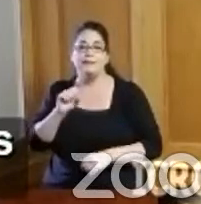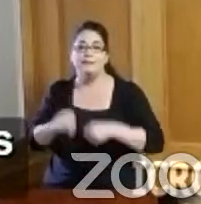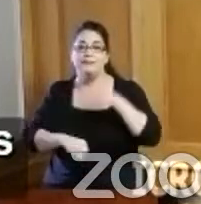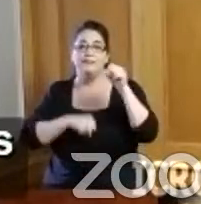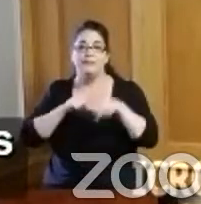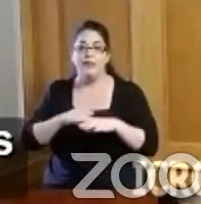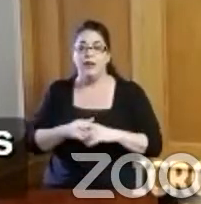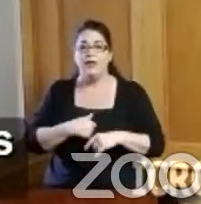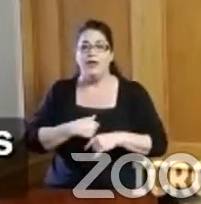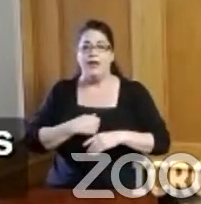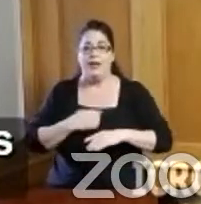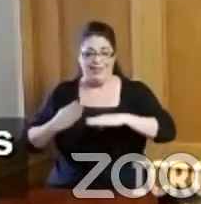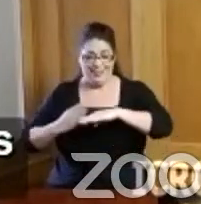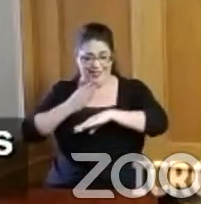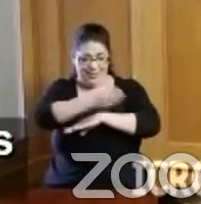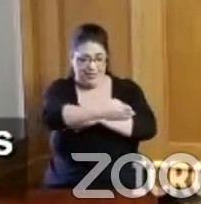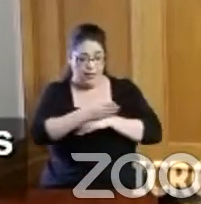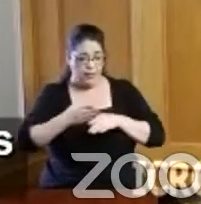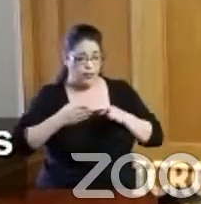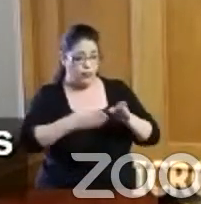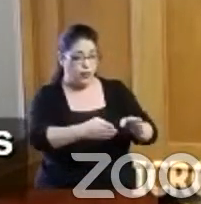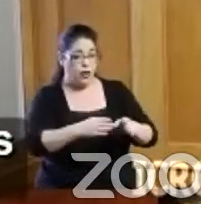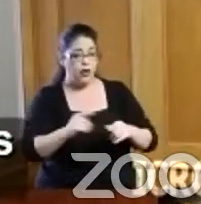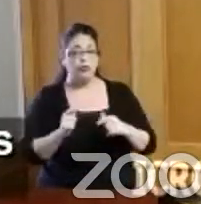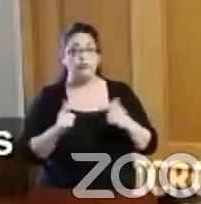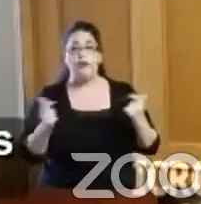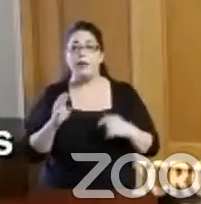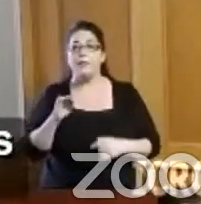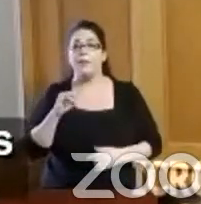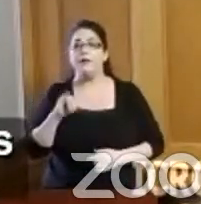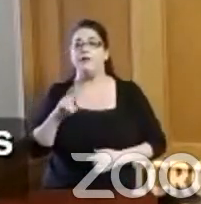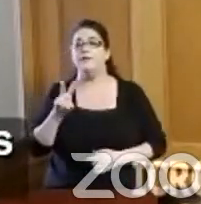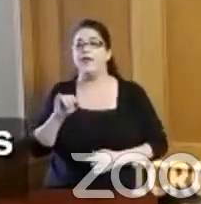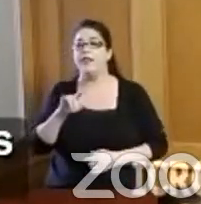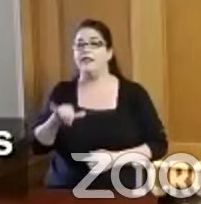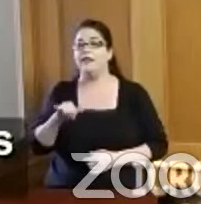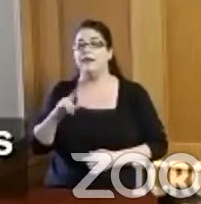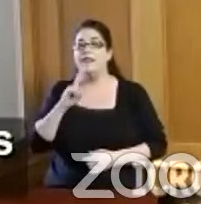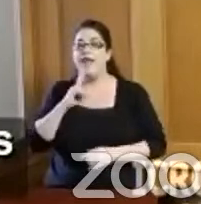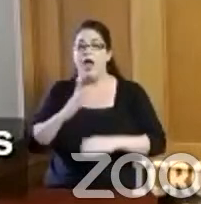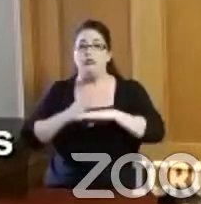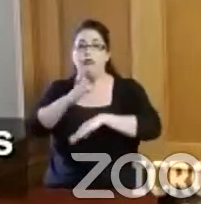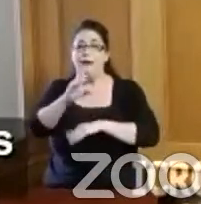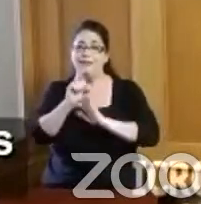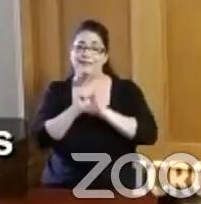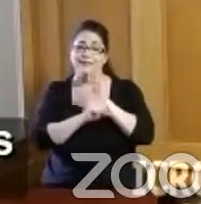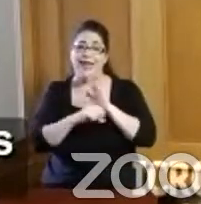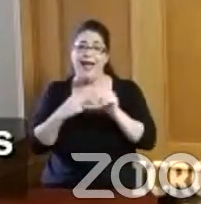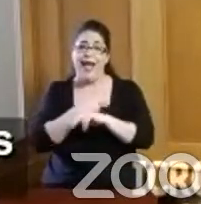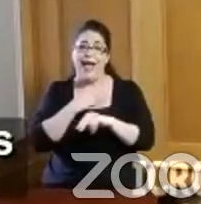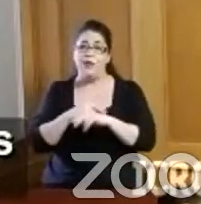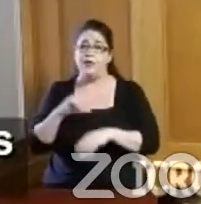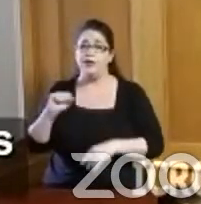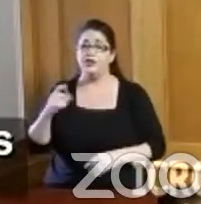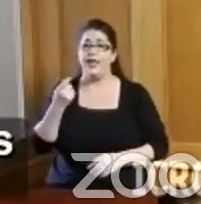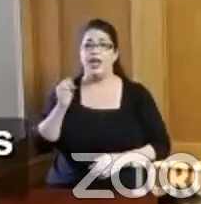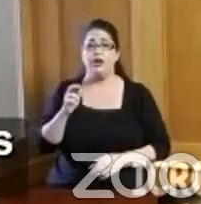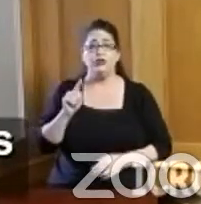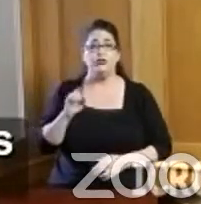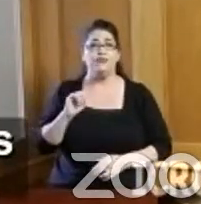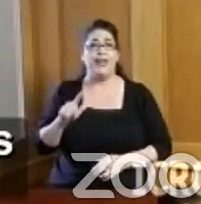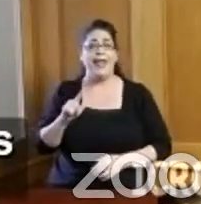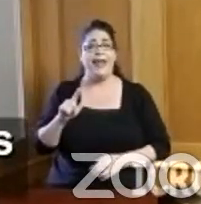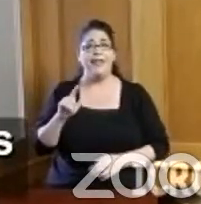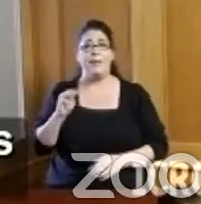Way crosses Madison Road, Great Miami, Little Miami Trail up in Dayton. It crosses state highways. The Shaker Trail at Miami Whitewater,